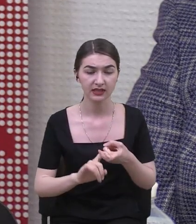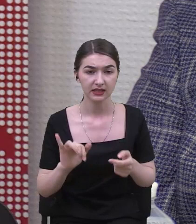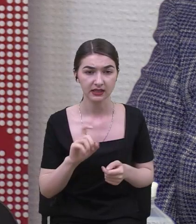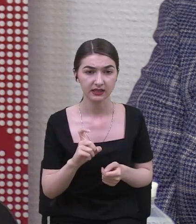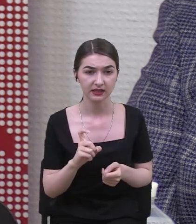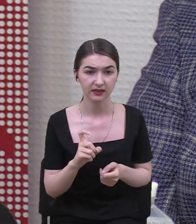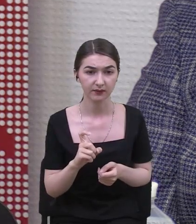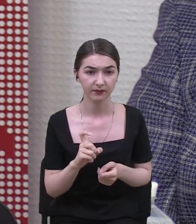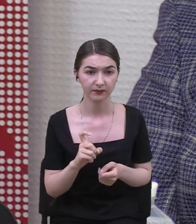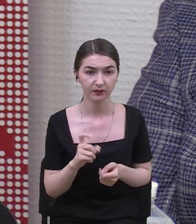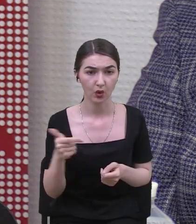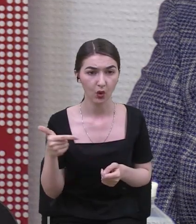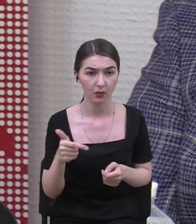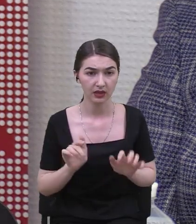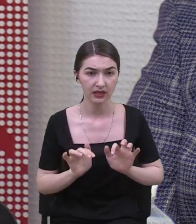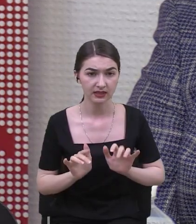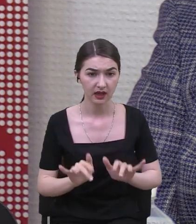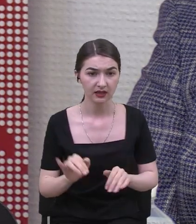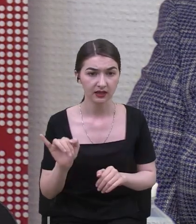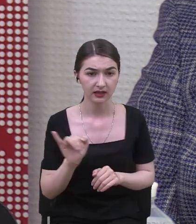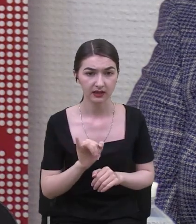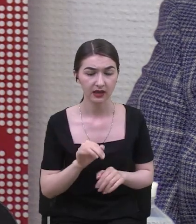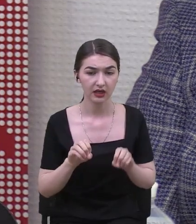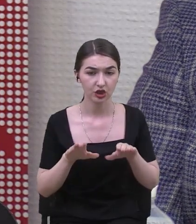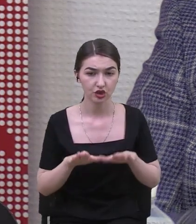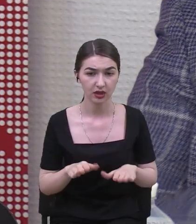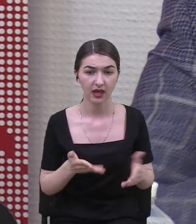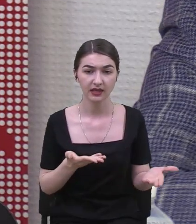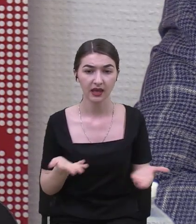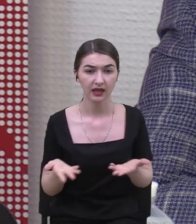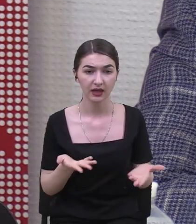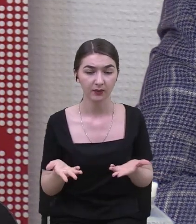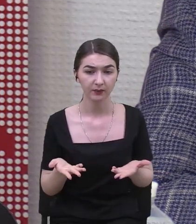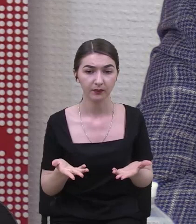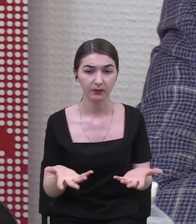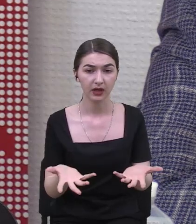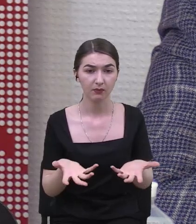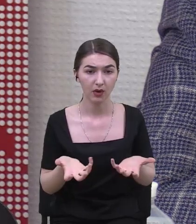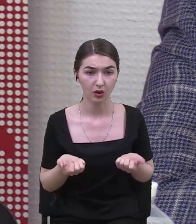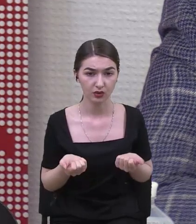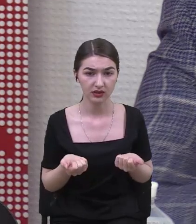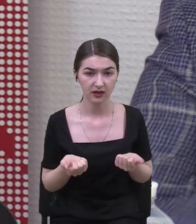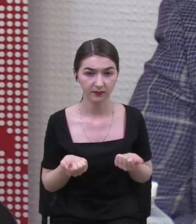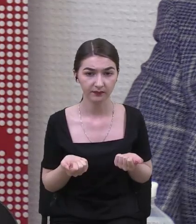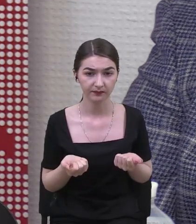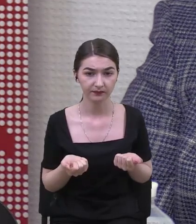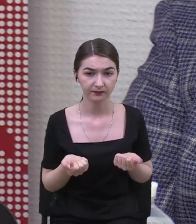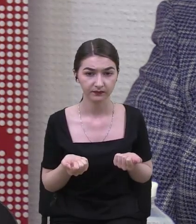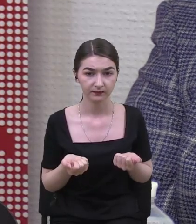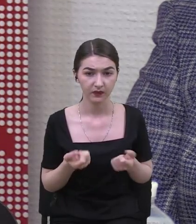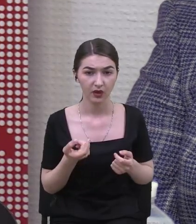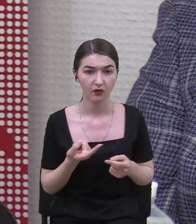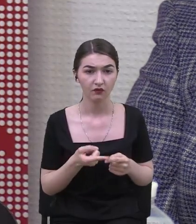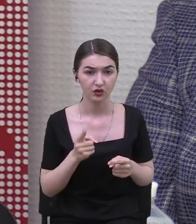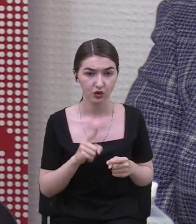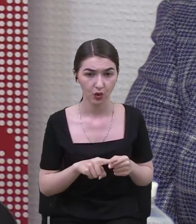humanitarian decisions that are taken. Then we were talking about empowerment as well as capacity development that is